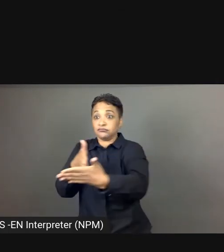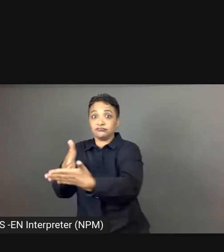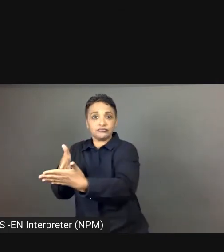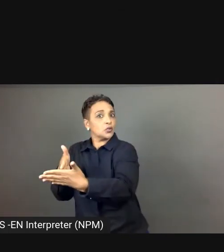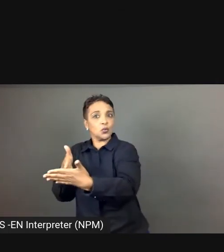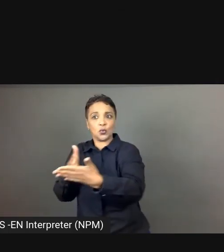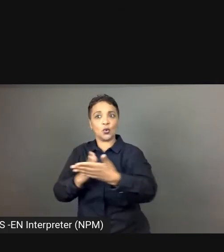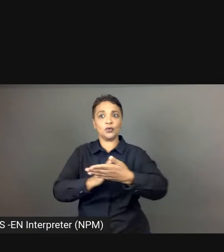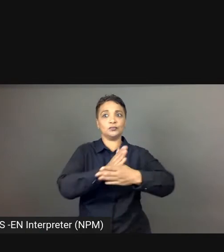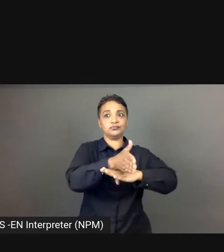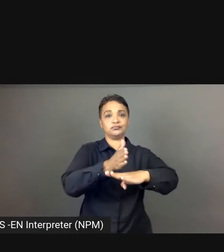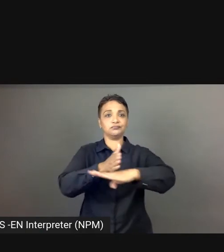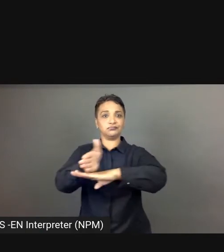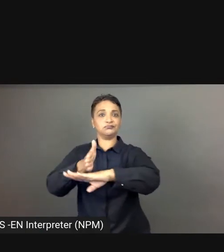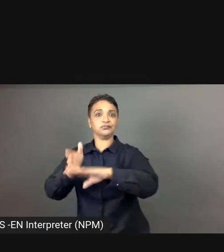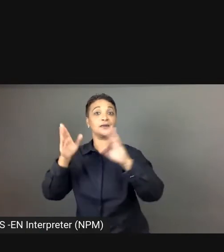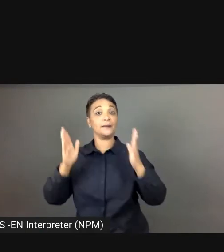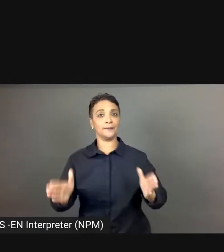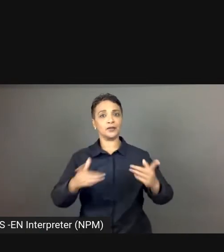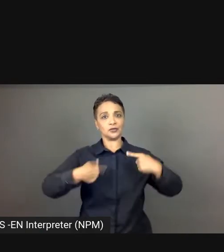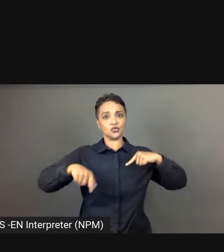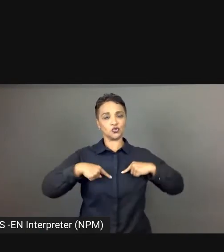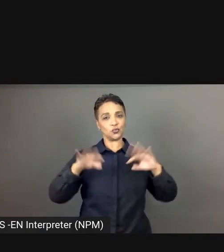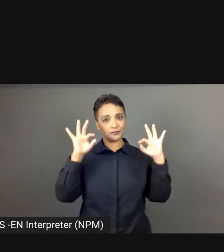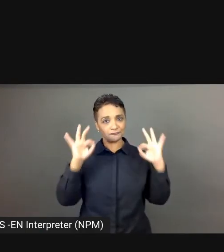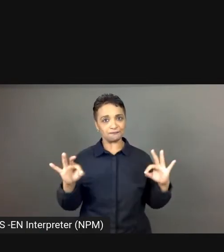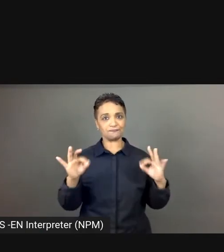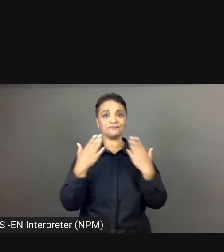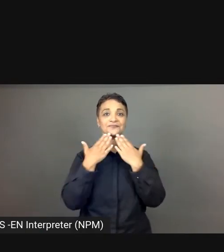of human rights and human dignity. Thank you.